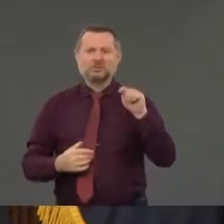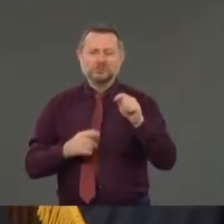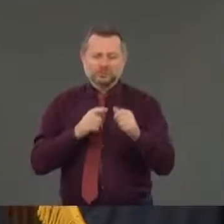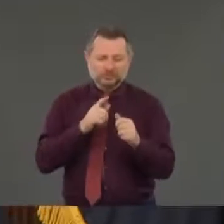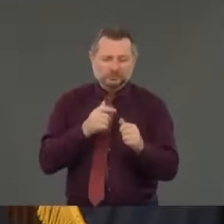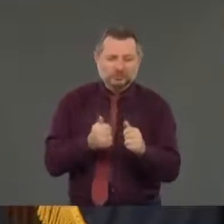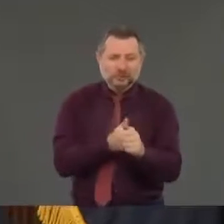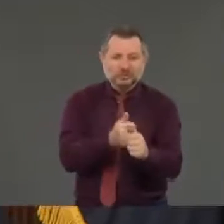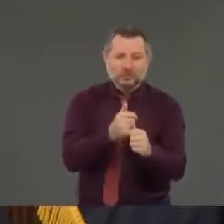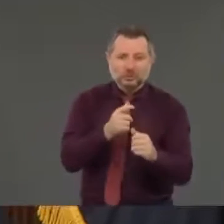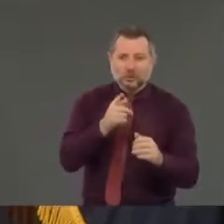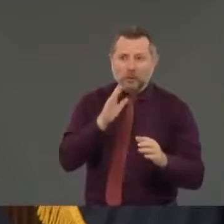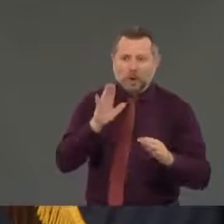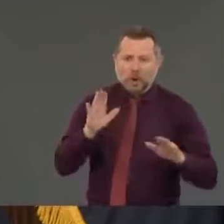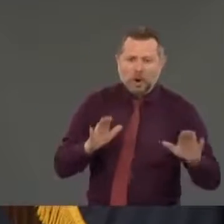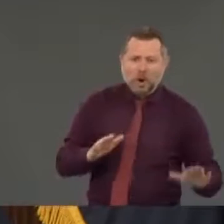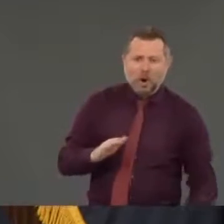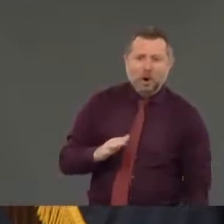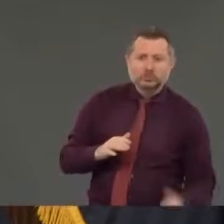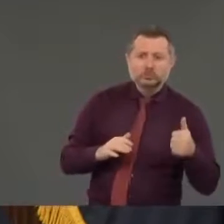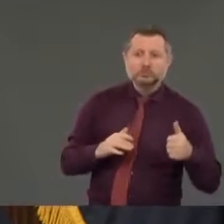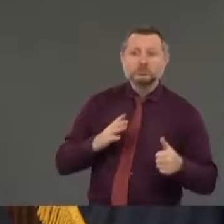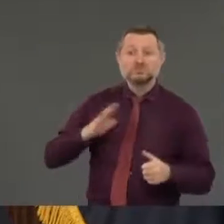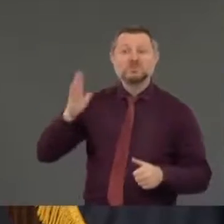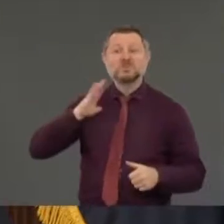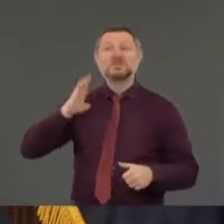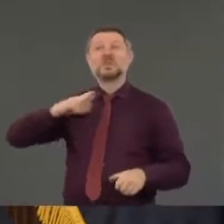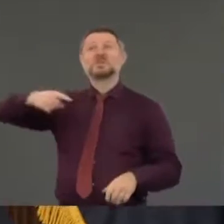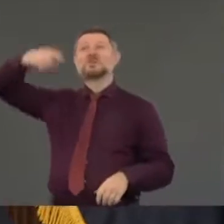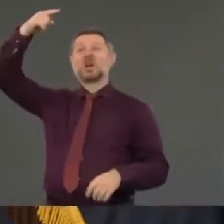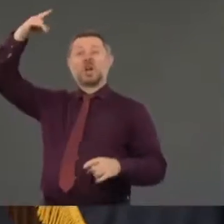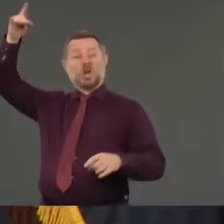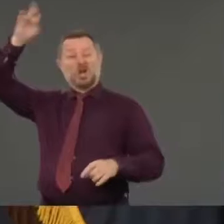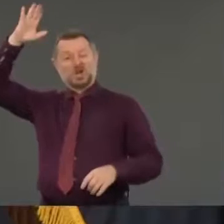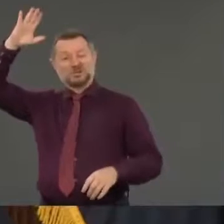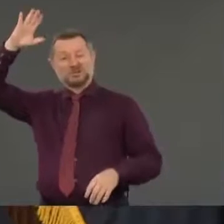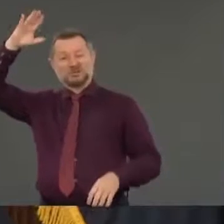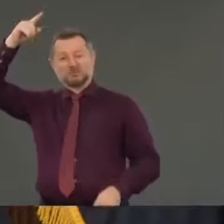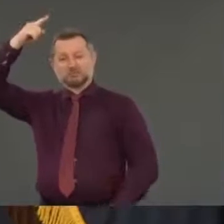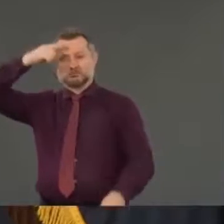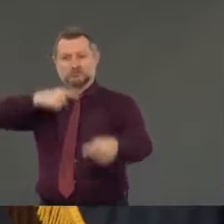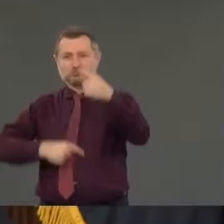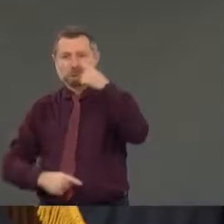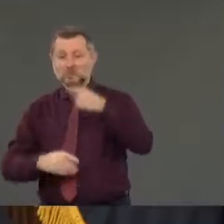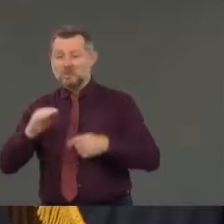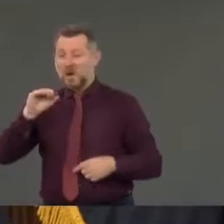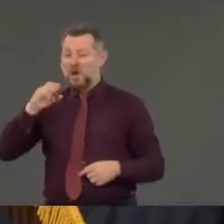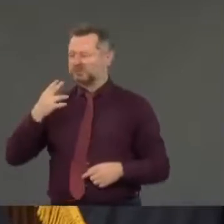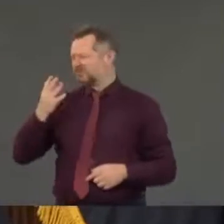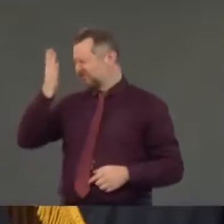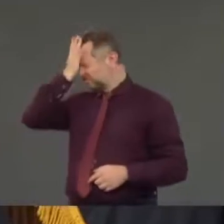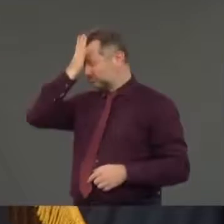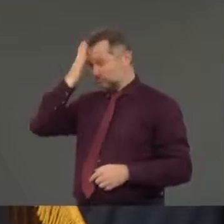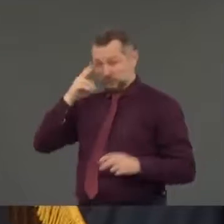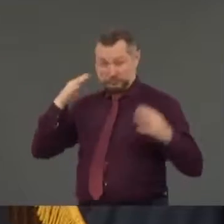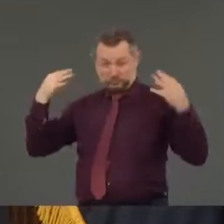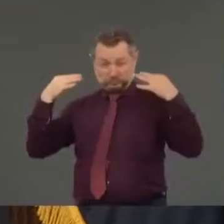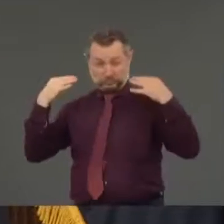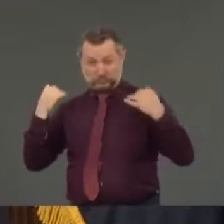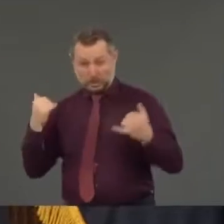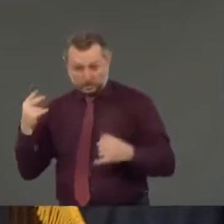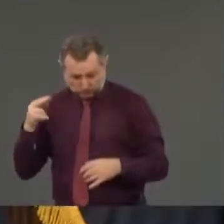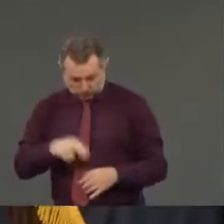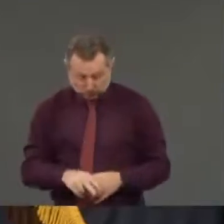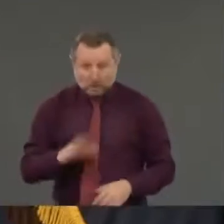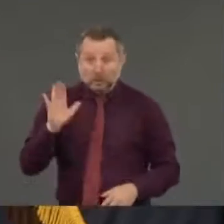States, having been the highest, right? At one point, you can't argue with the results. That